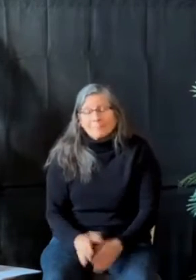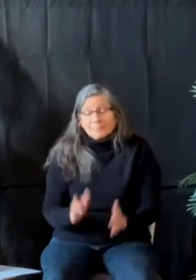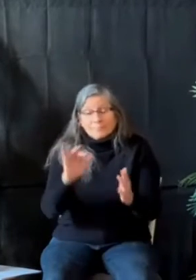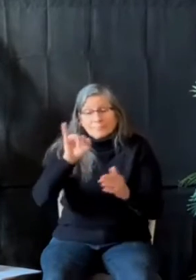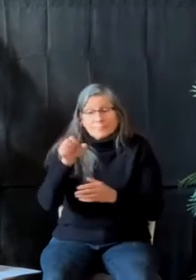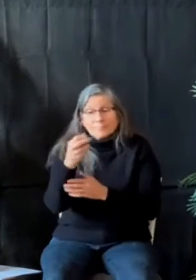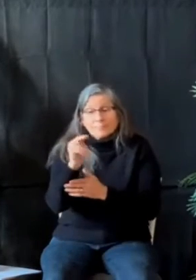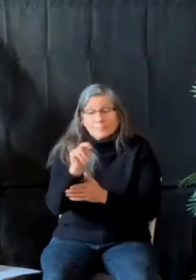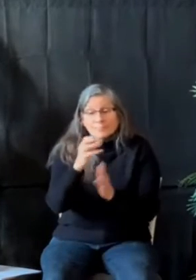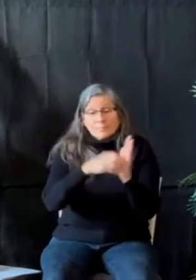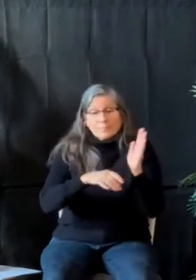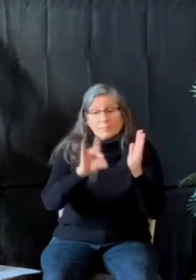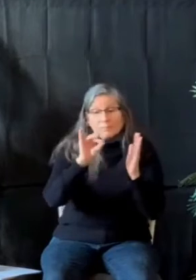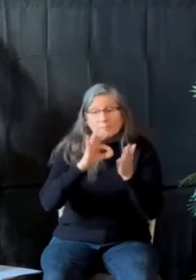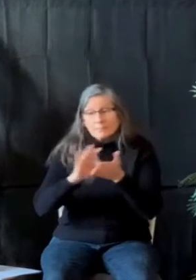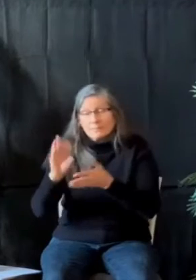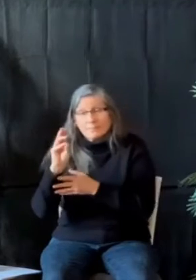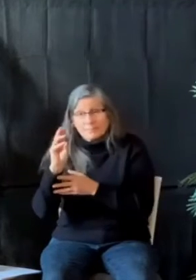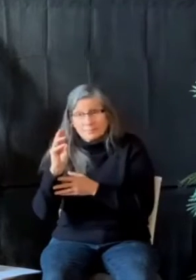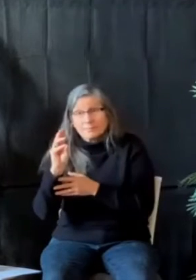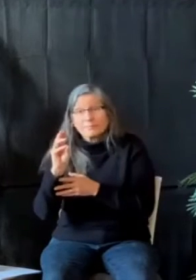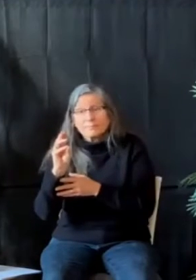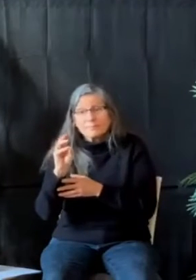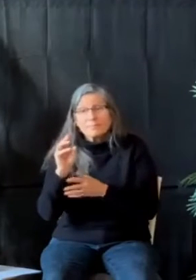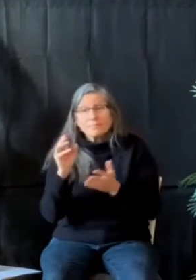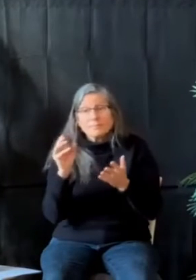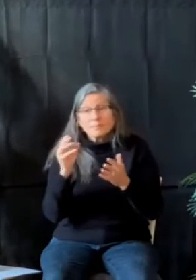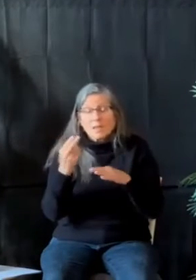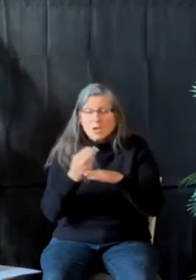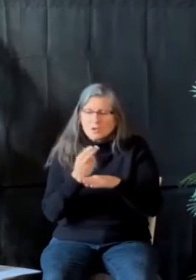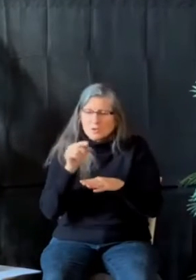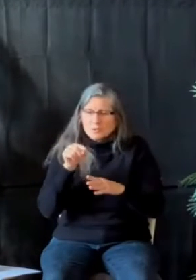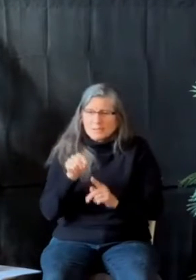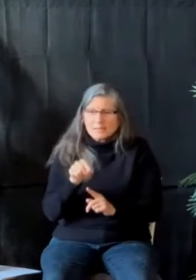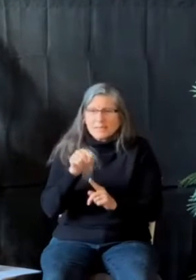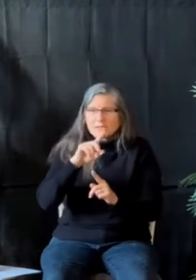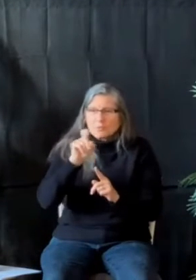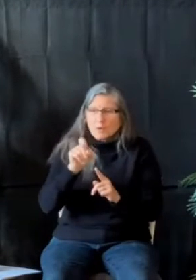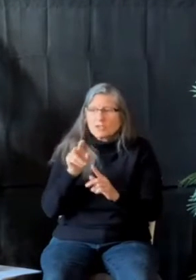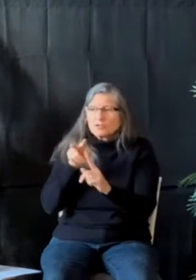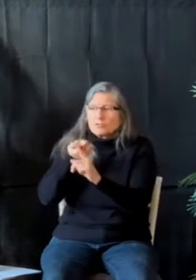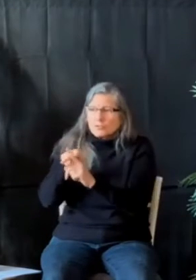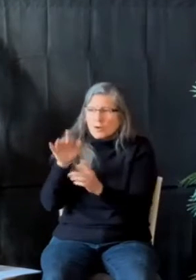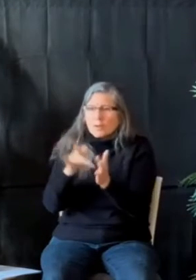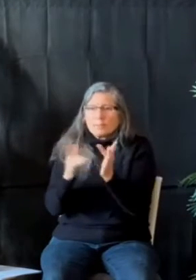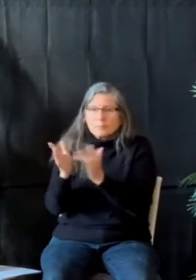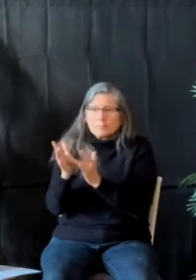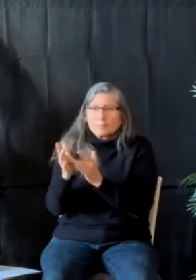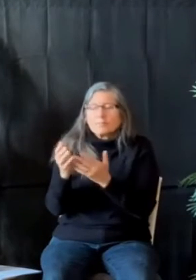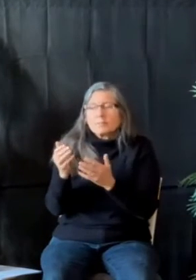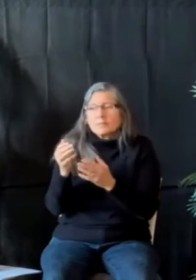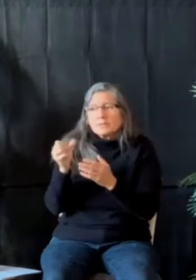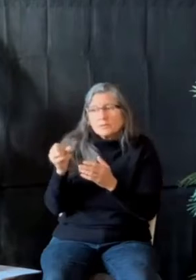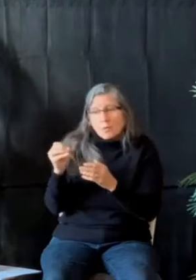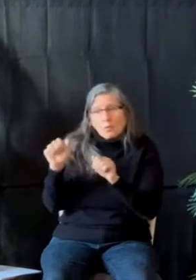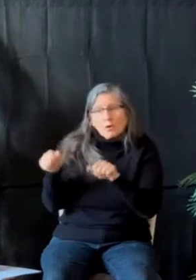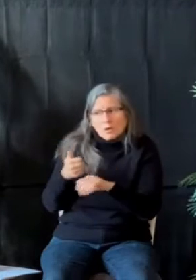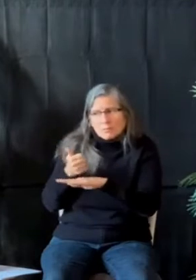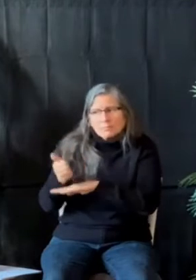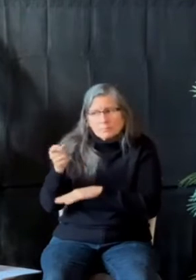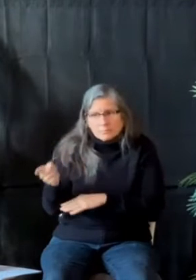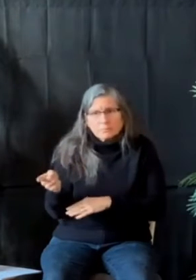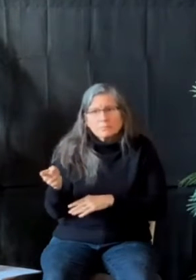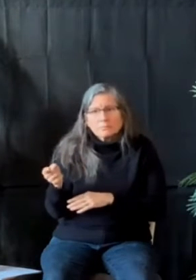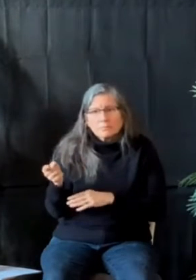John chapter 8 and verse 6, the scripture says, they were using this question as a trap in order to have a basis for accusing him.